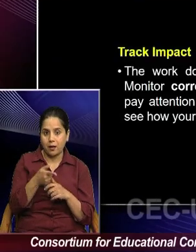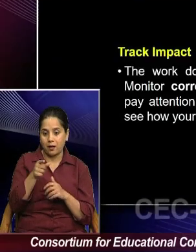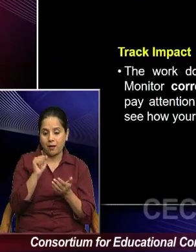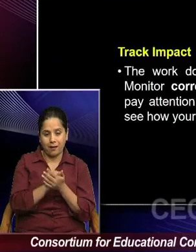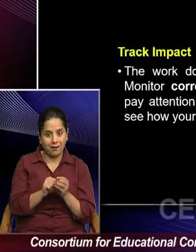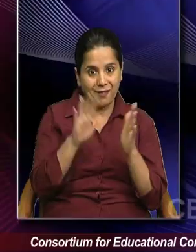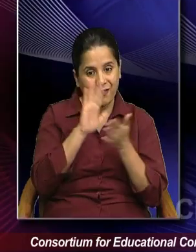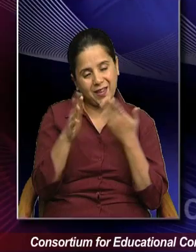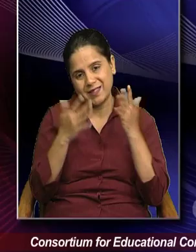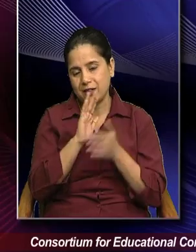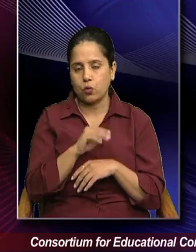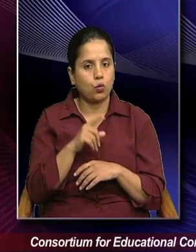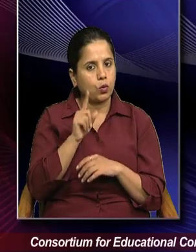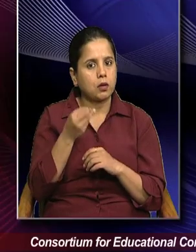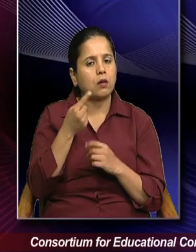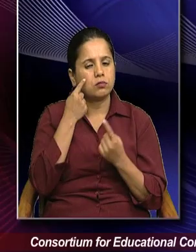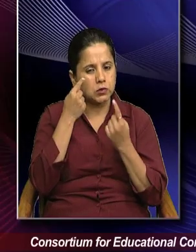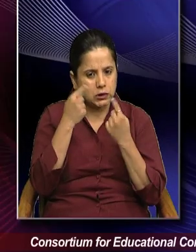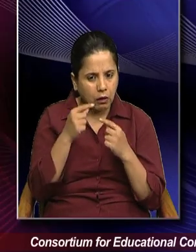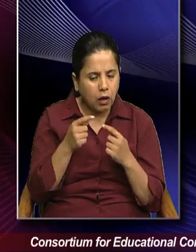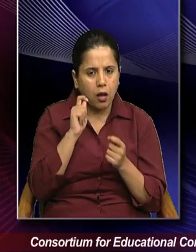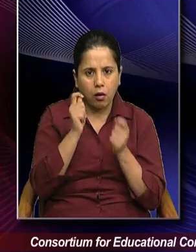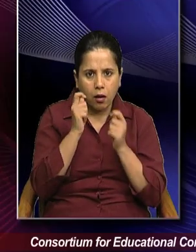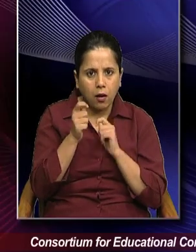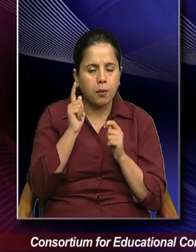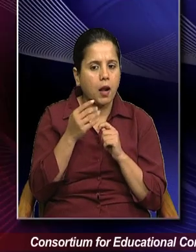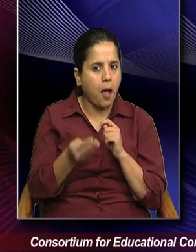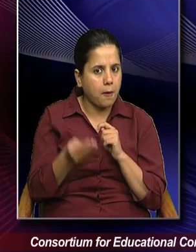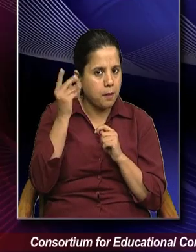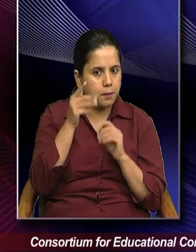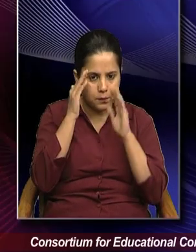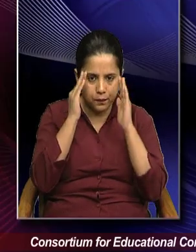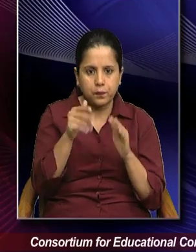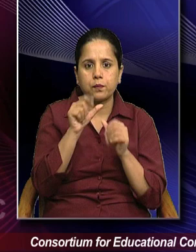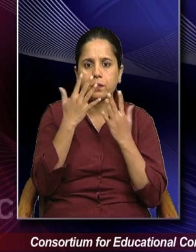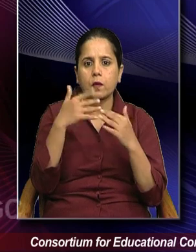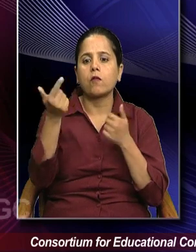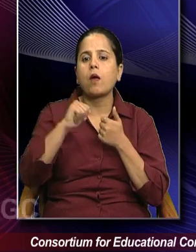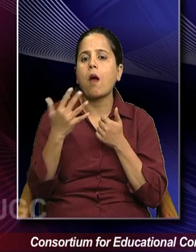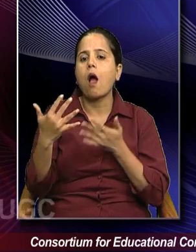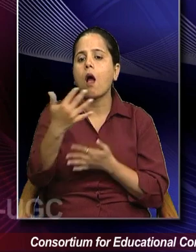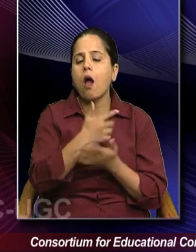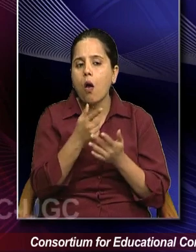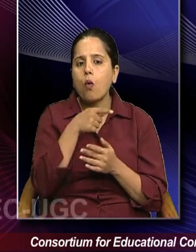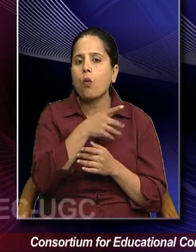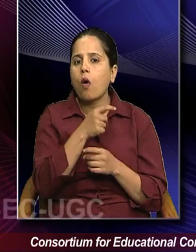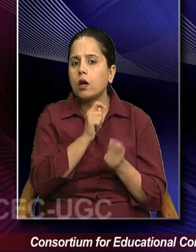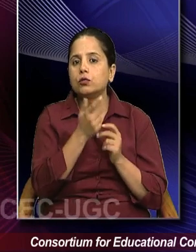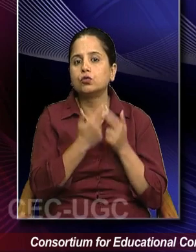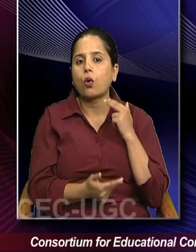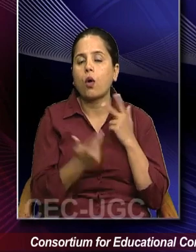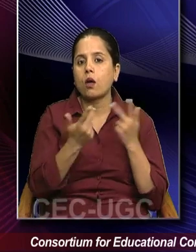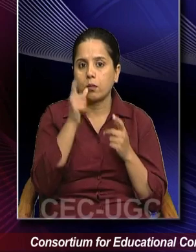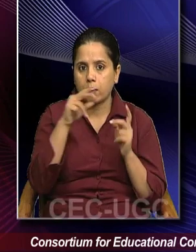publishing. Monitor corrections or updates and pay attention to audience feedback to see how your story is